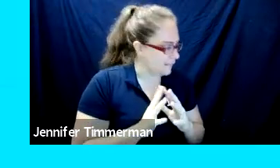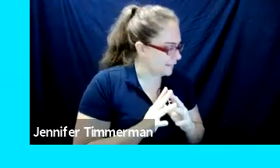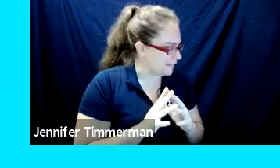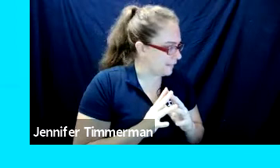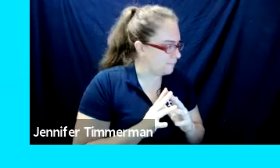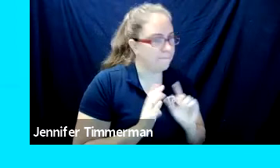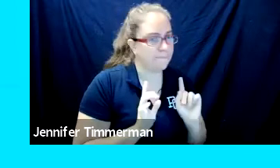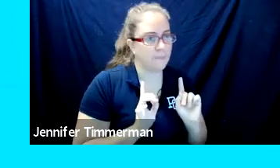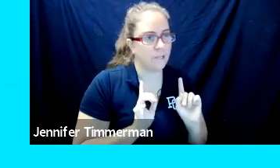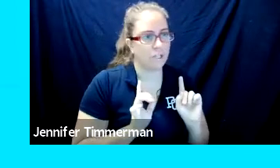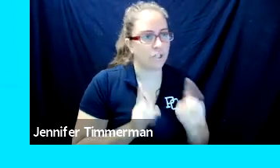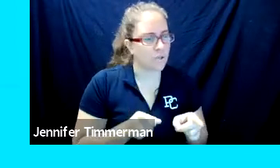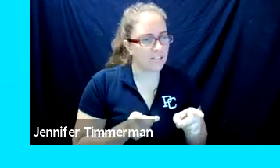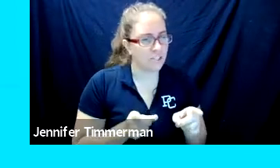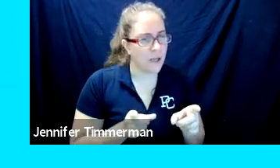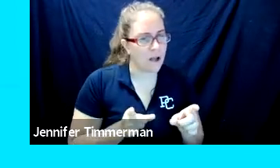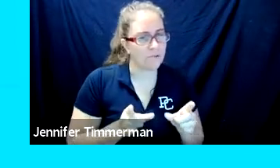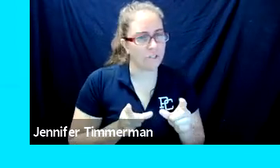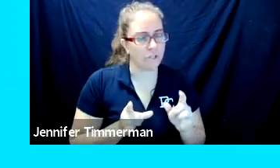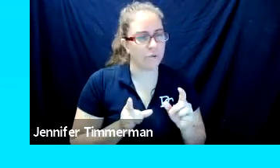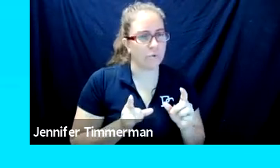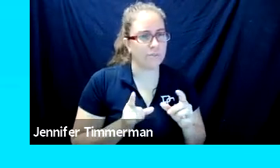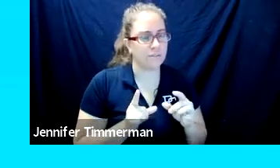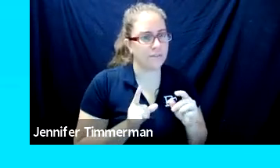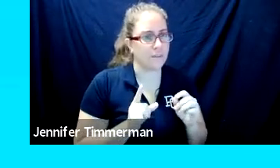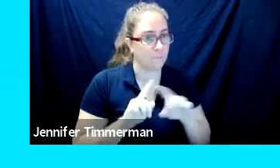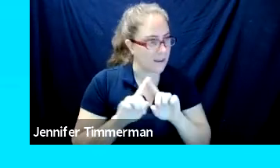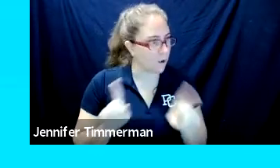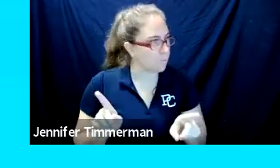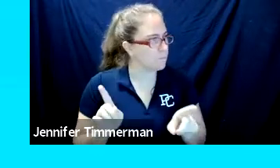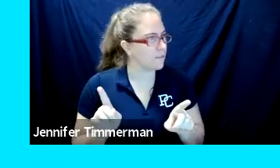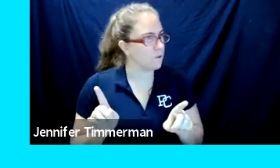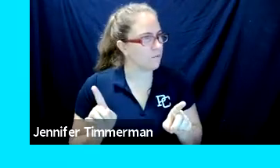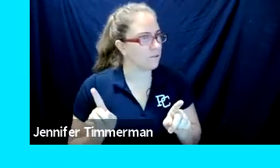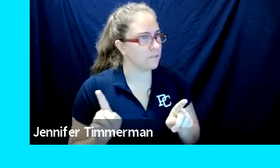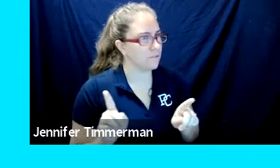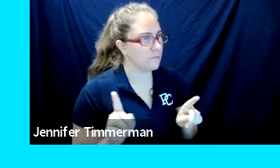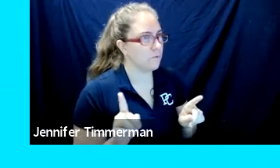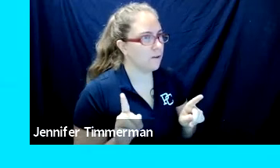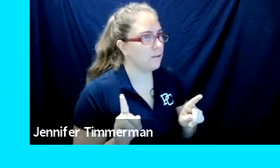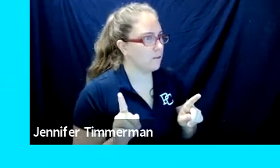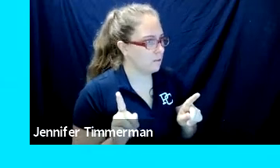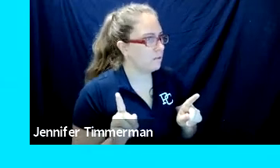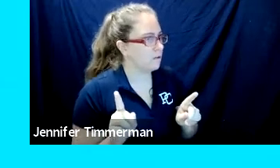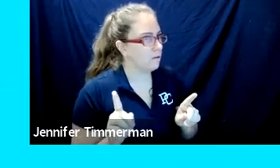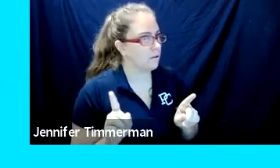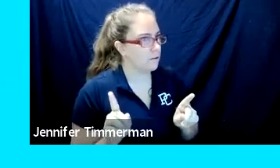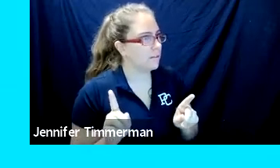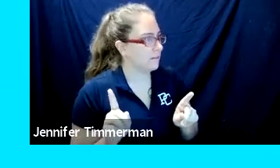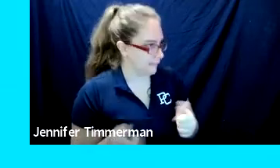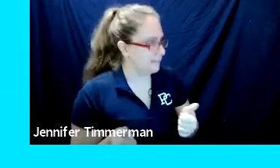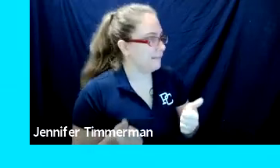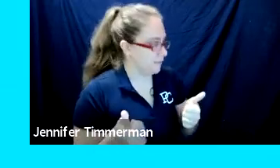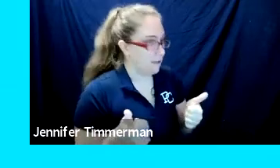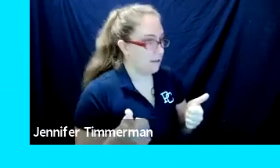Let's see. Do you guys know how to use the breakout rooms? Have you ever used those before?